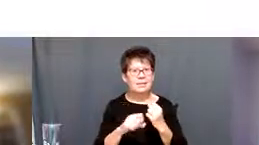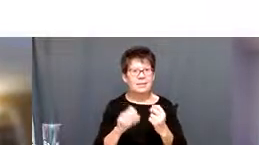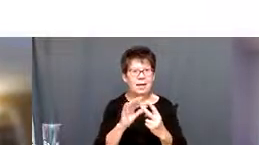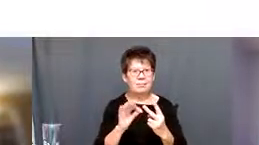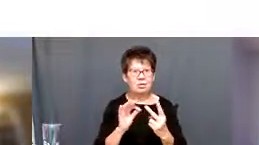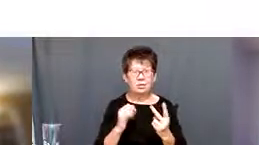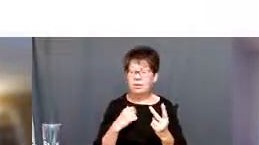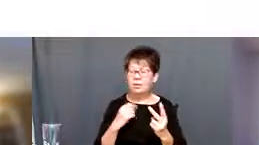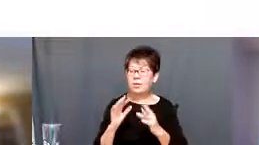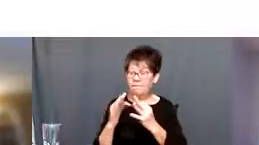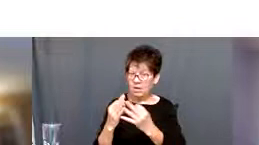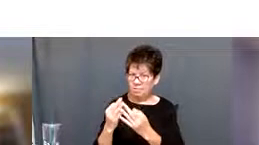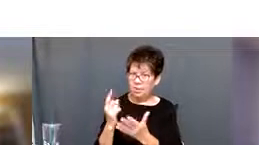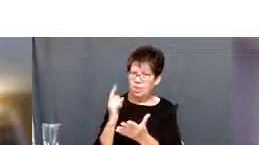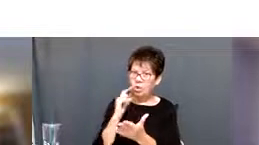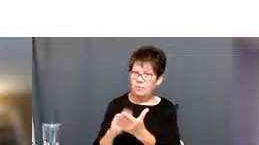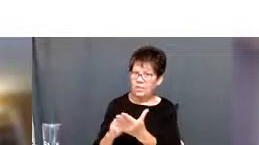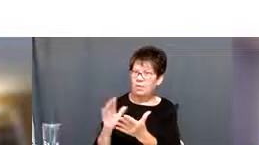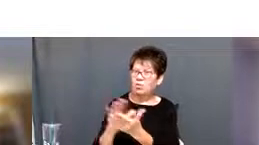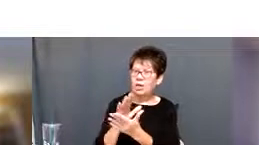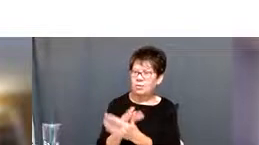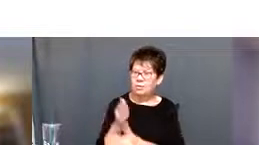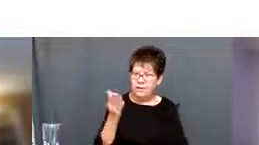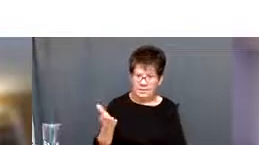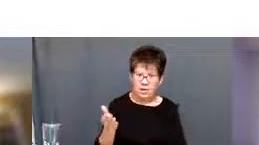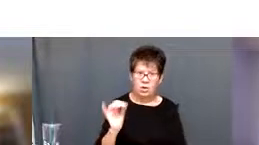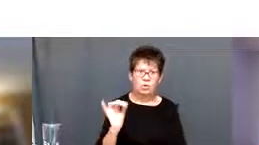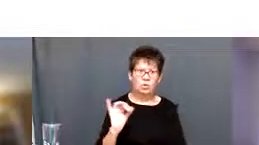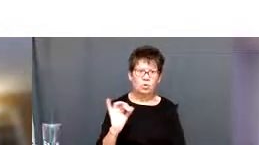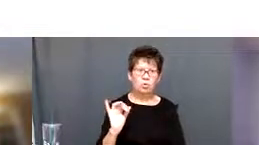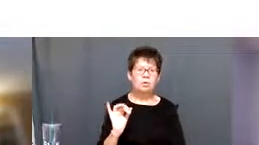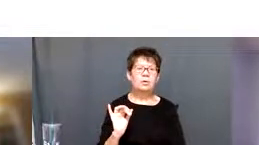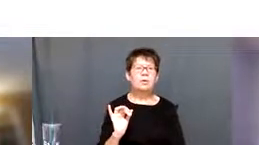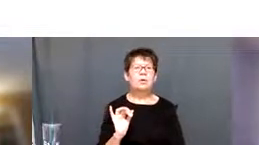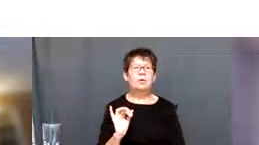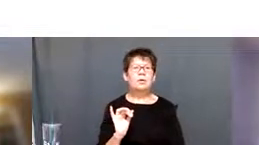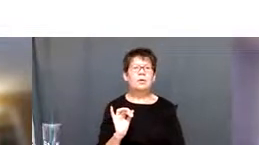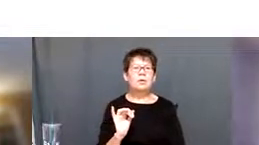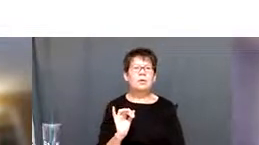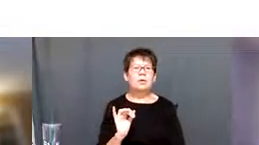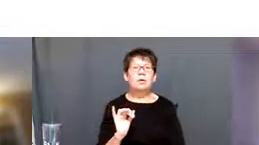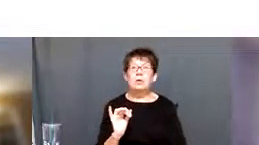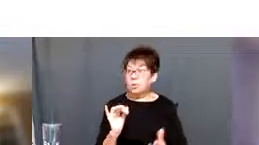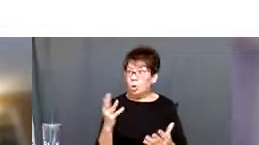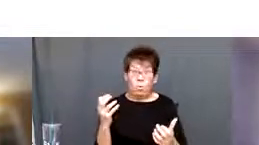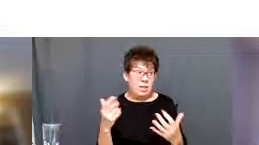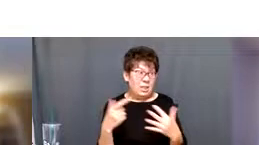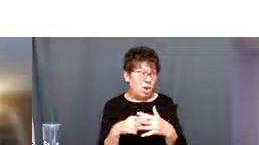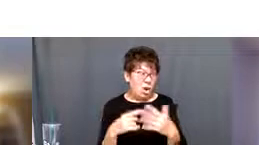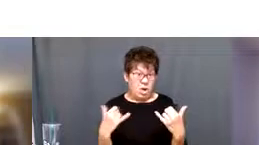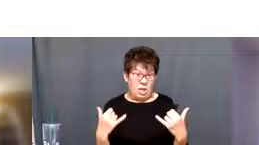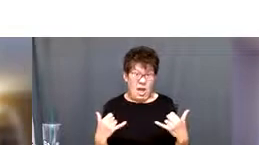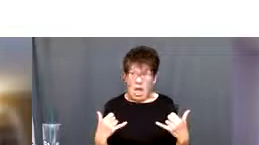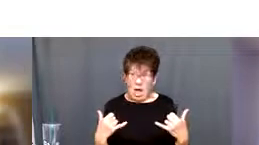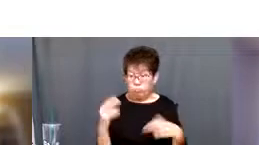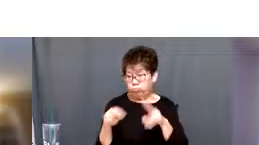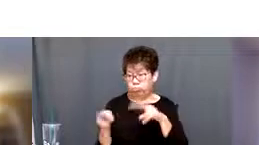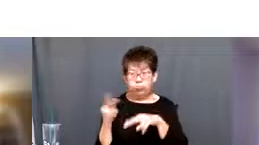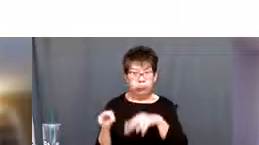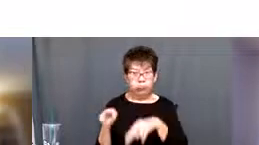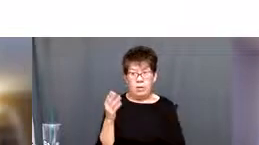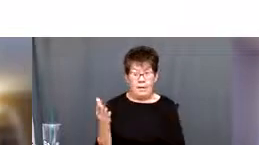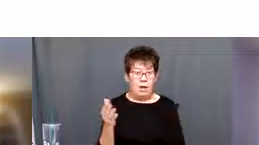notification document that we're going to discuss with you quite a few times is already up there. So if you want to start looking at that document, it's there